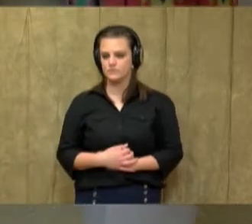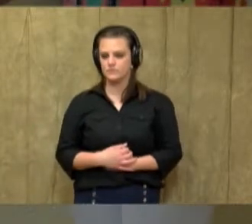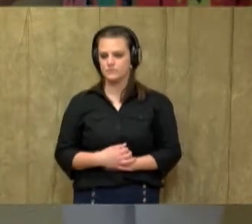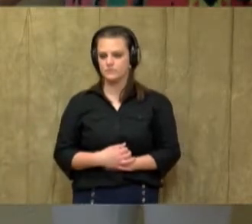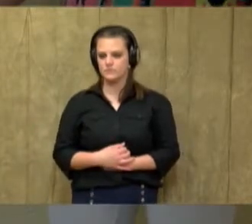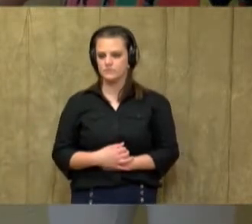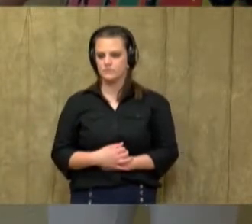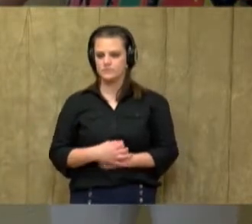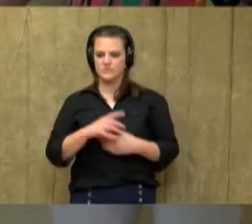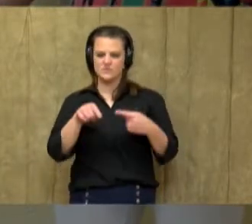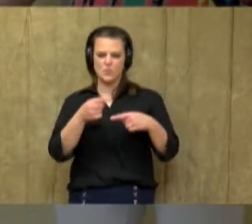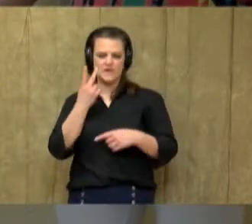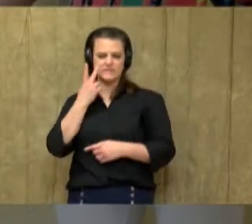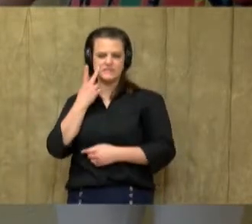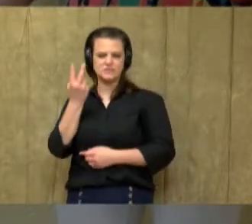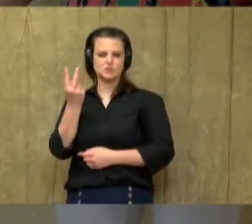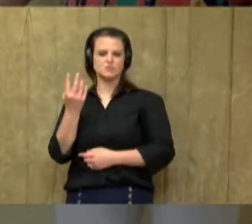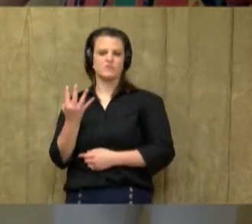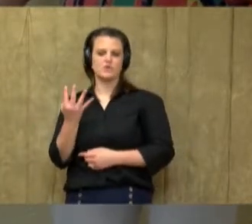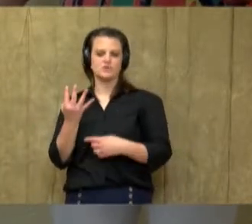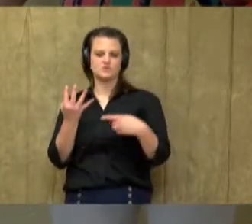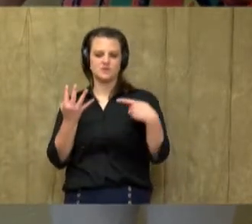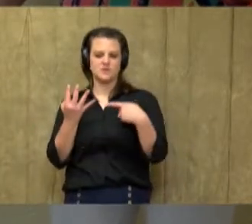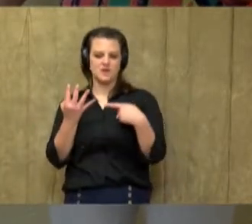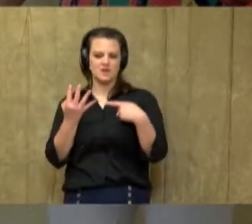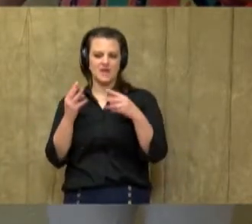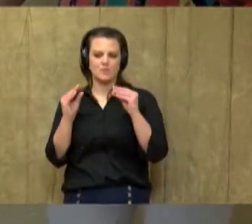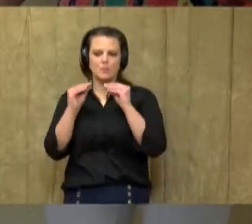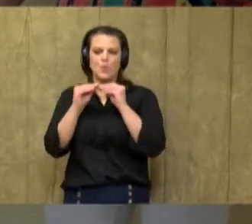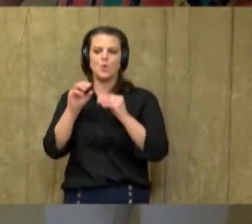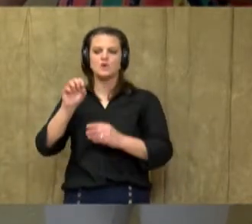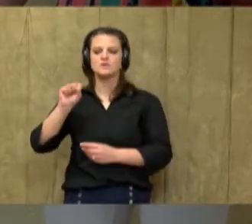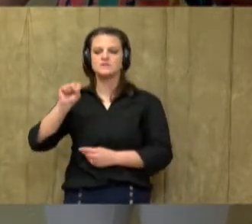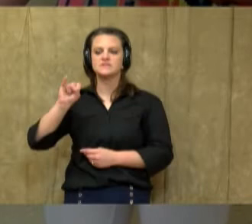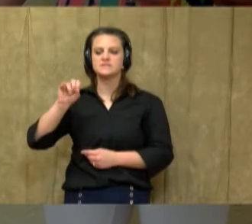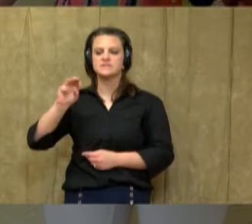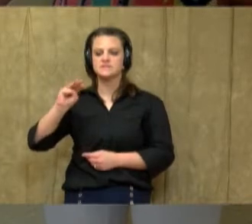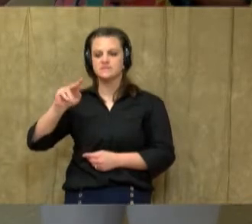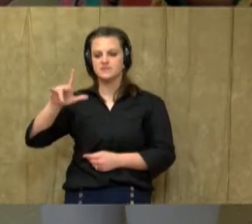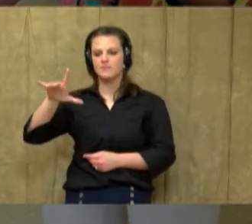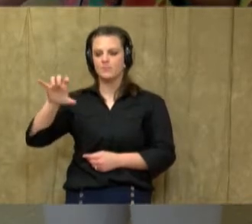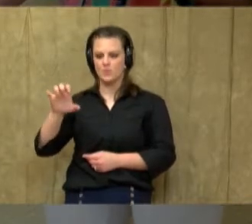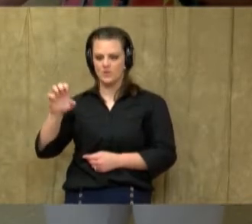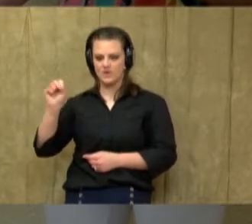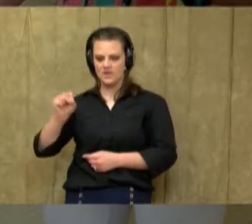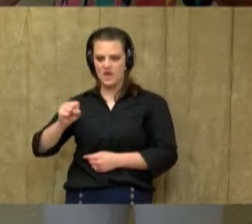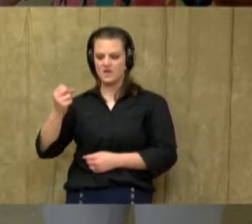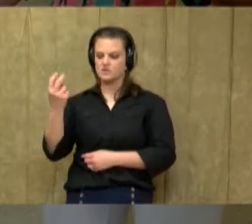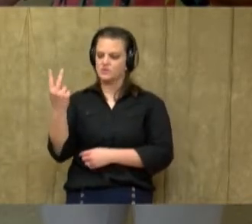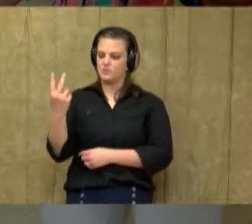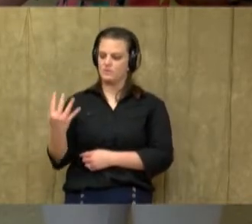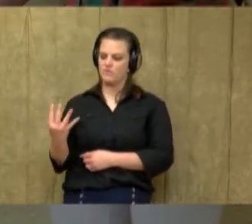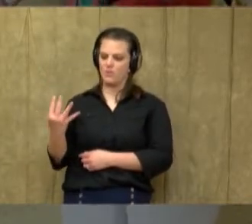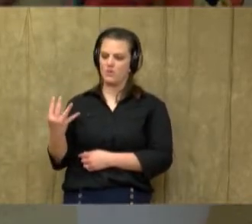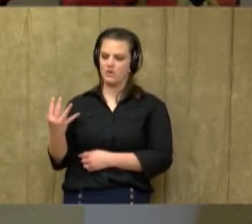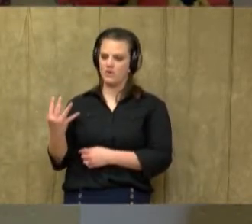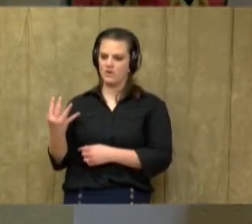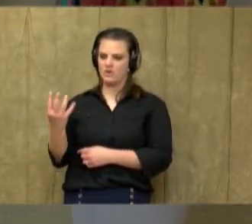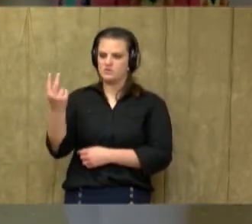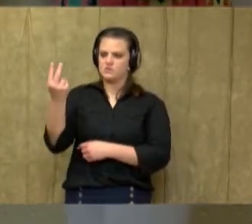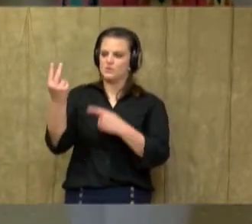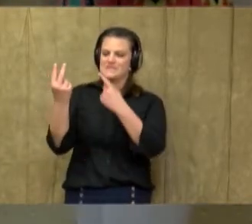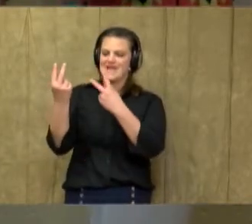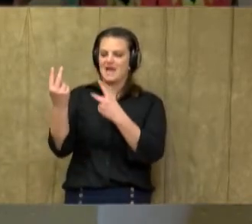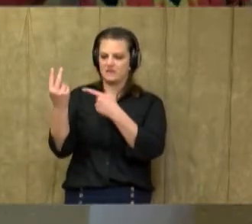When I see 2/4, can I make that more simple? Yeah, 2 is half of 4, so